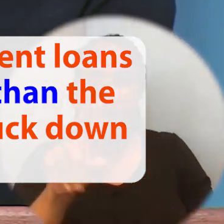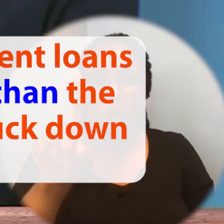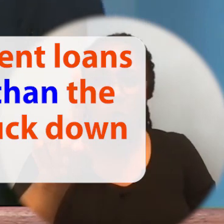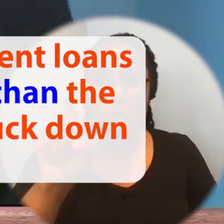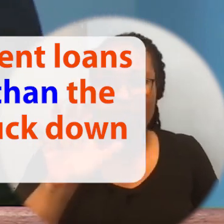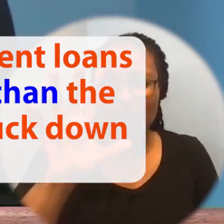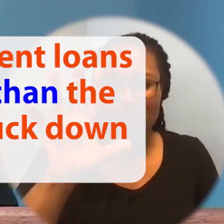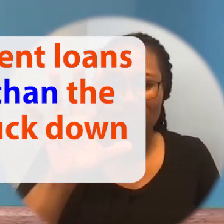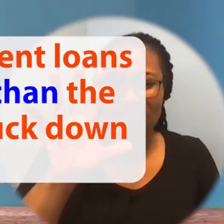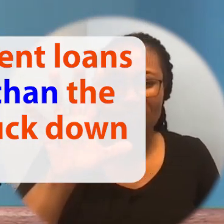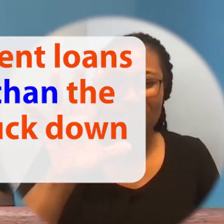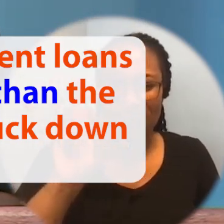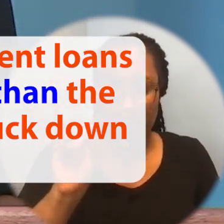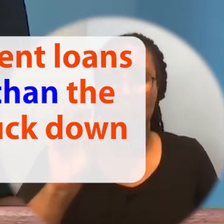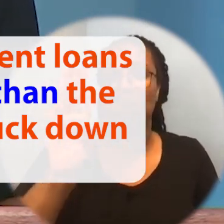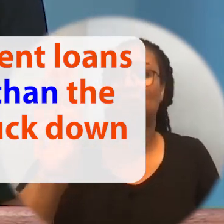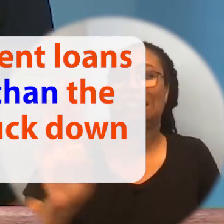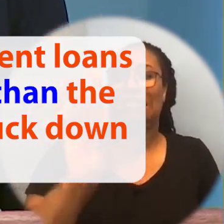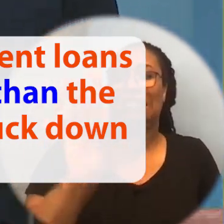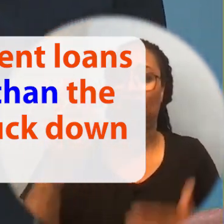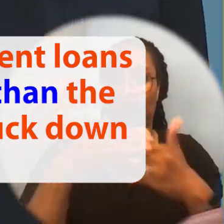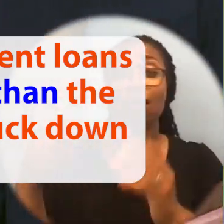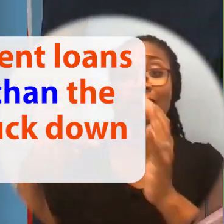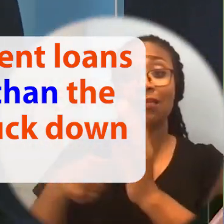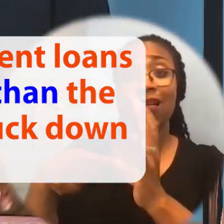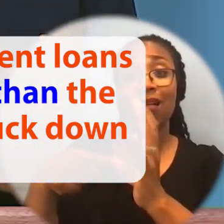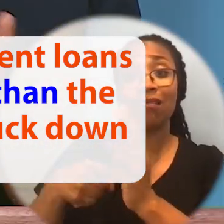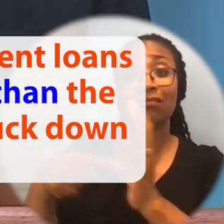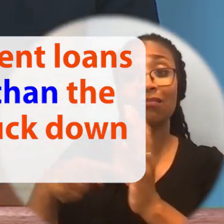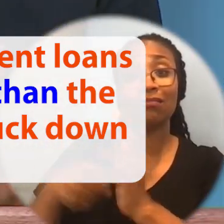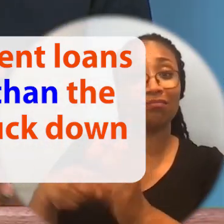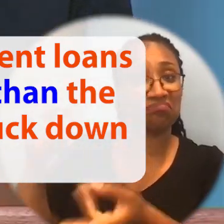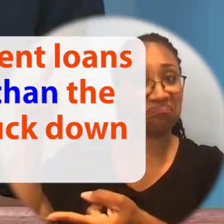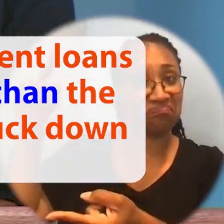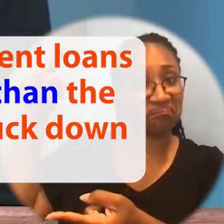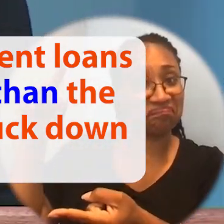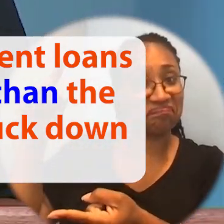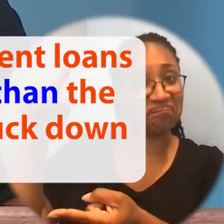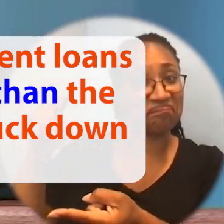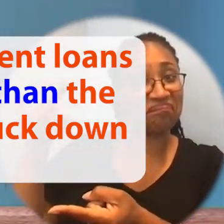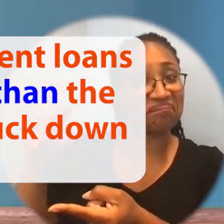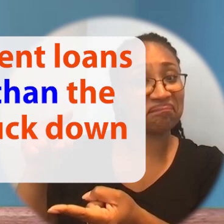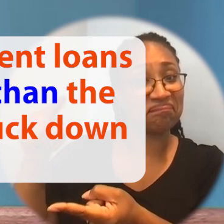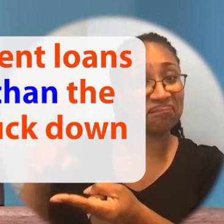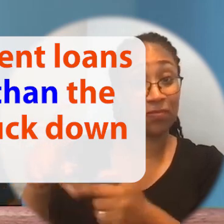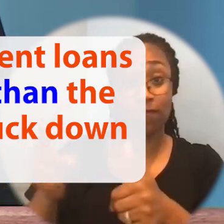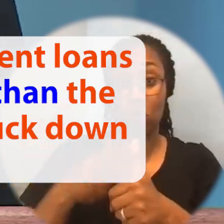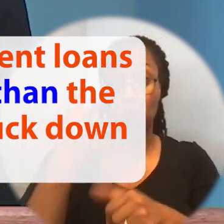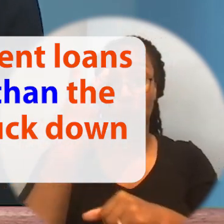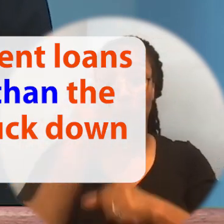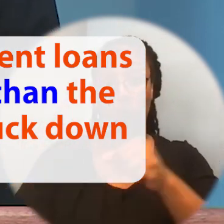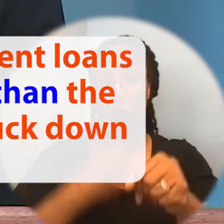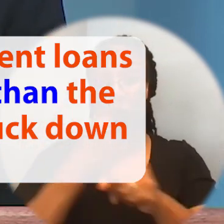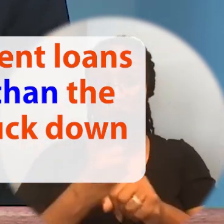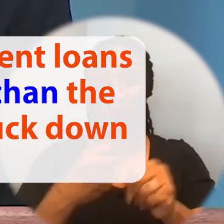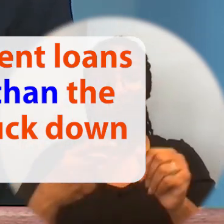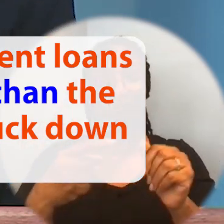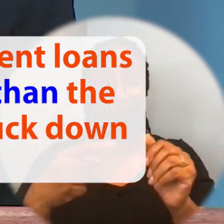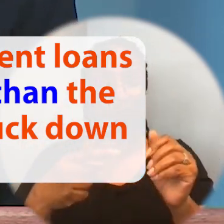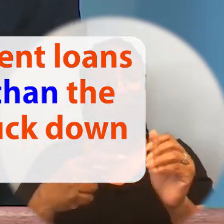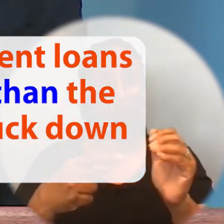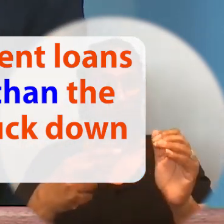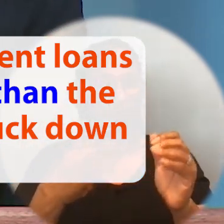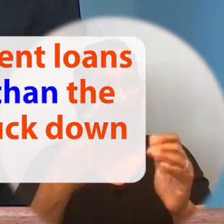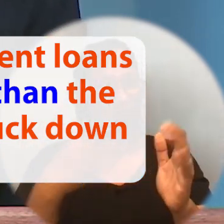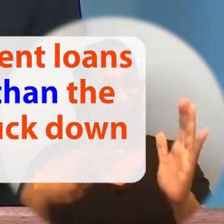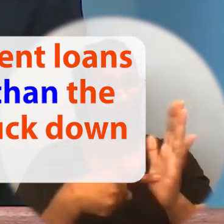about $156 billion over the next decade. And let's not forget, the first 2 years, the deficit has gone down by more than $1 trillion. And